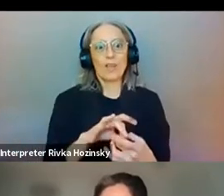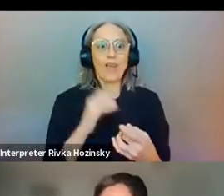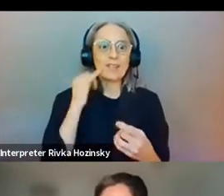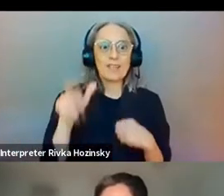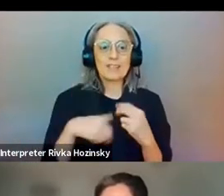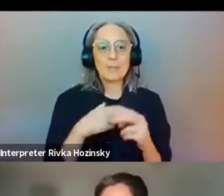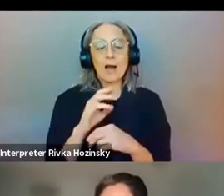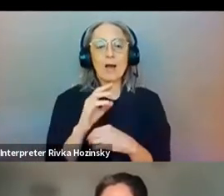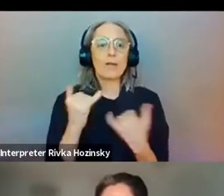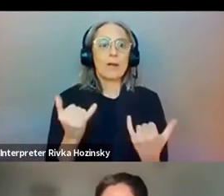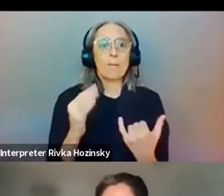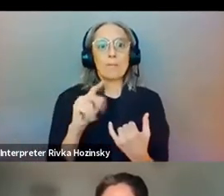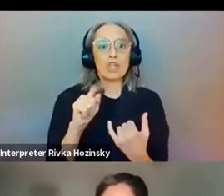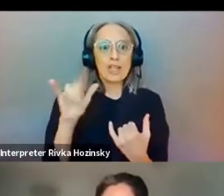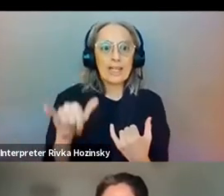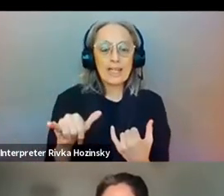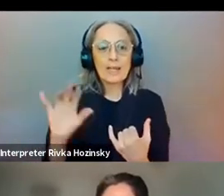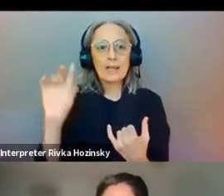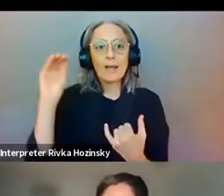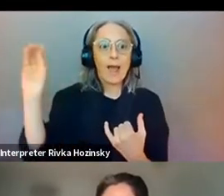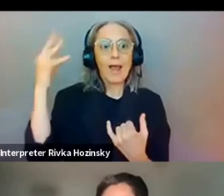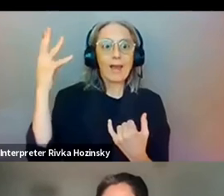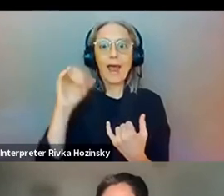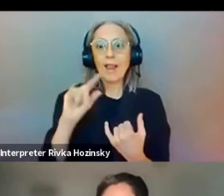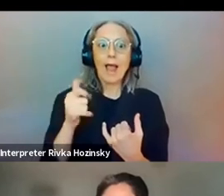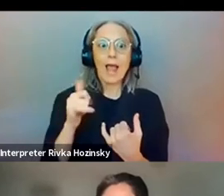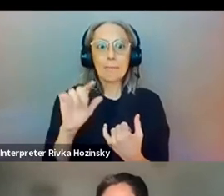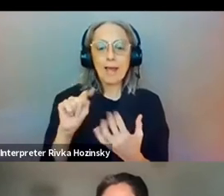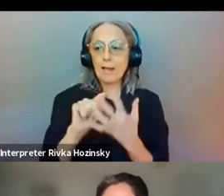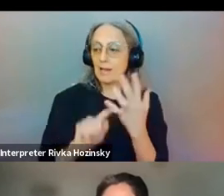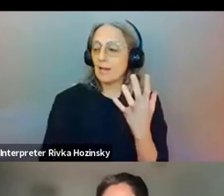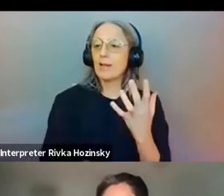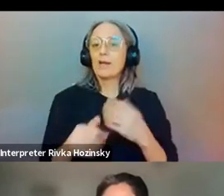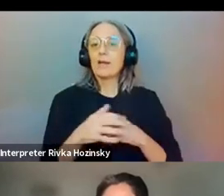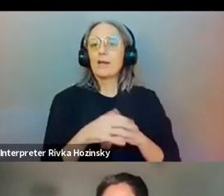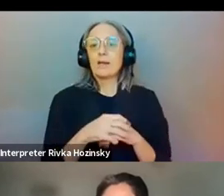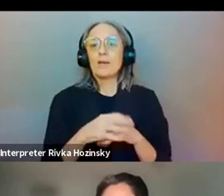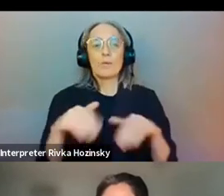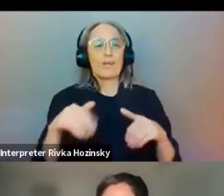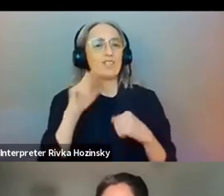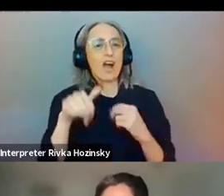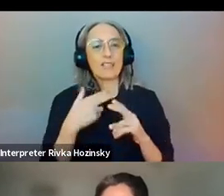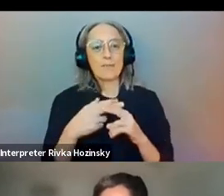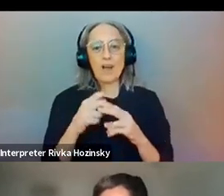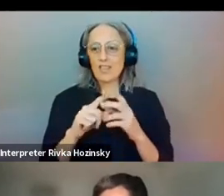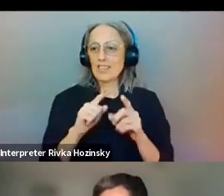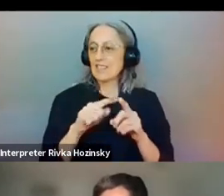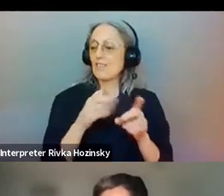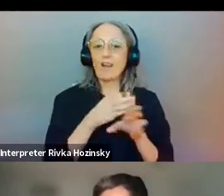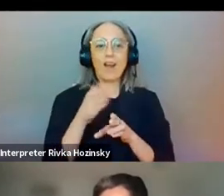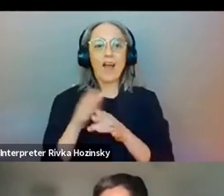modernity, of enlightenment, which are, you know, and we know, we didn't really talk about this kind of intersections